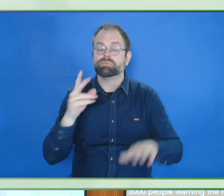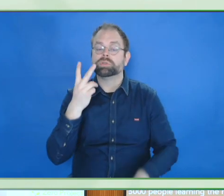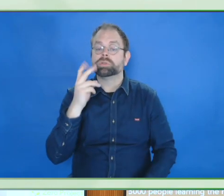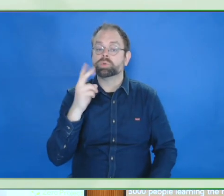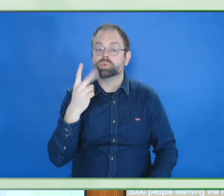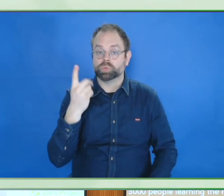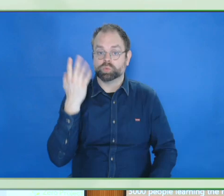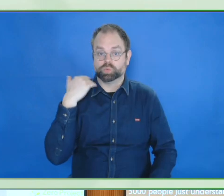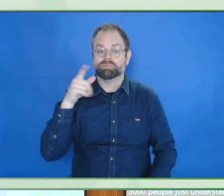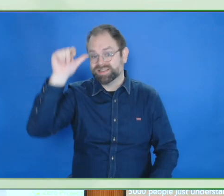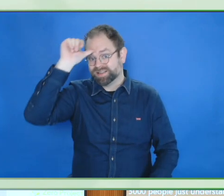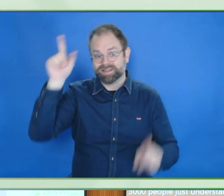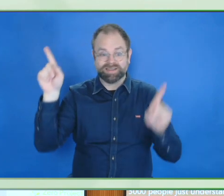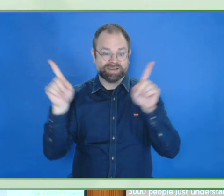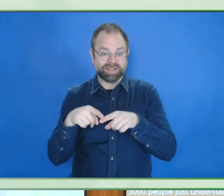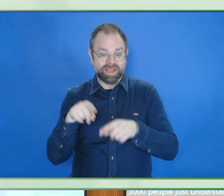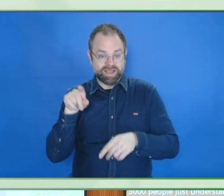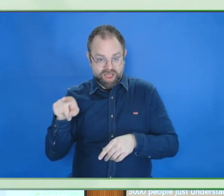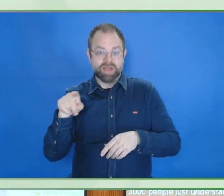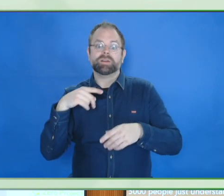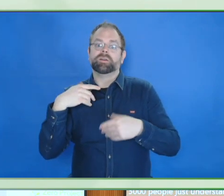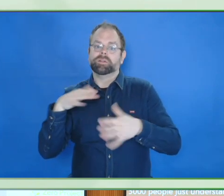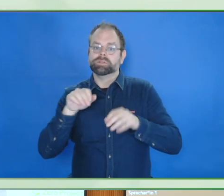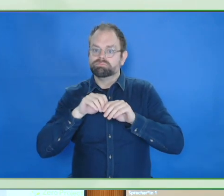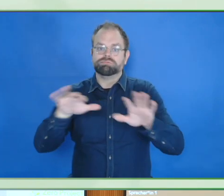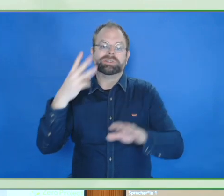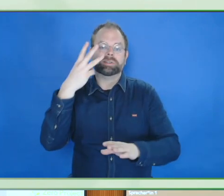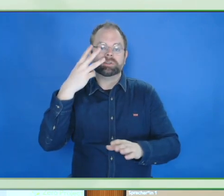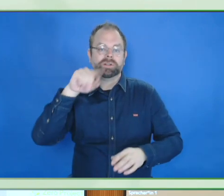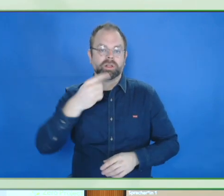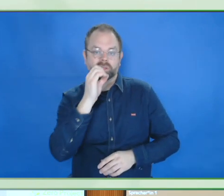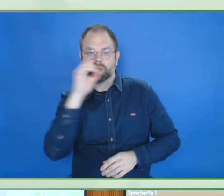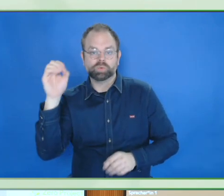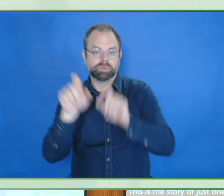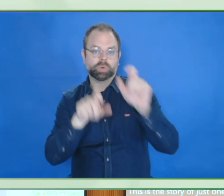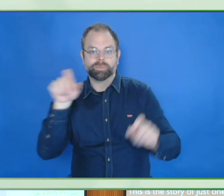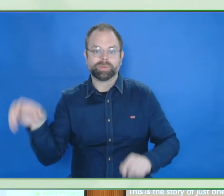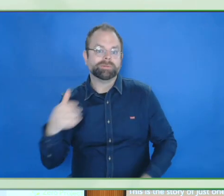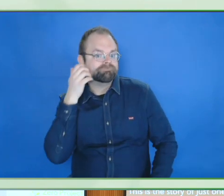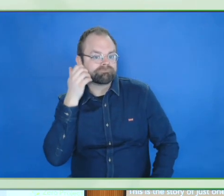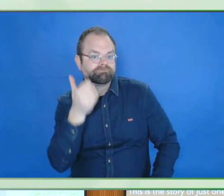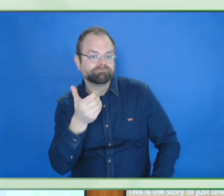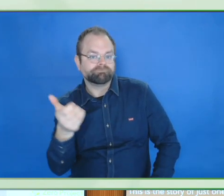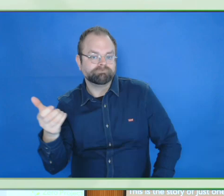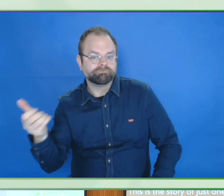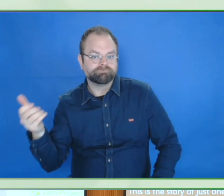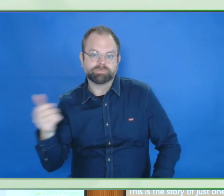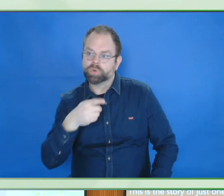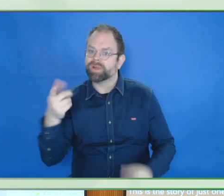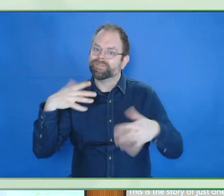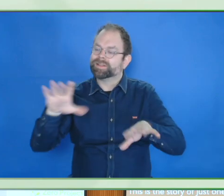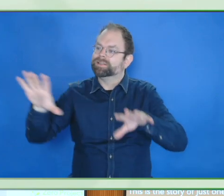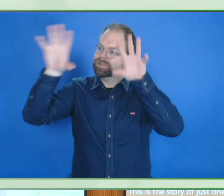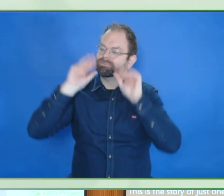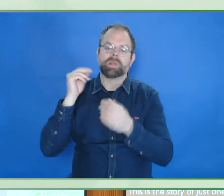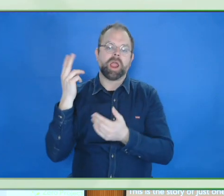of the world. This is the story of just one of the founders that we are working with. And at Seed Inclusivity, we believe over the